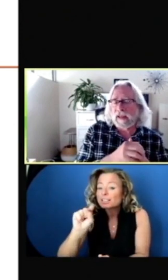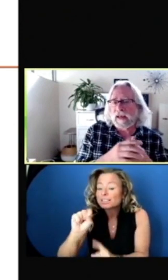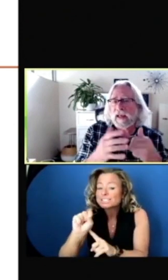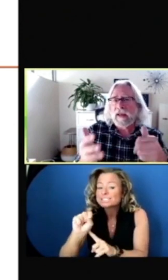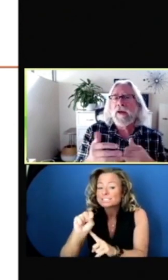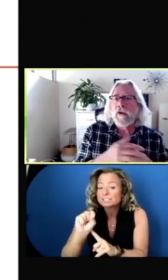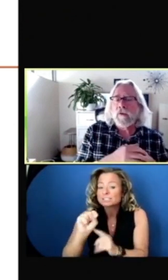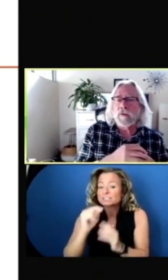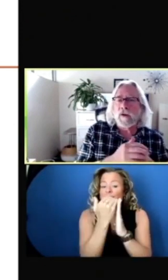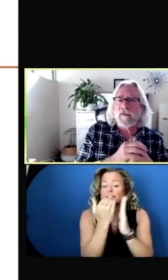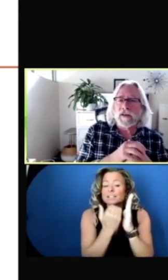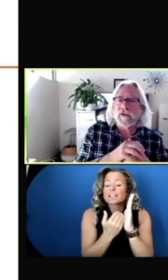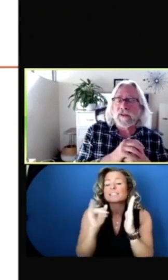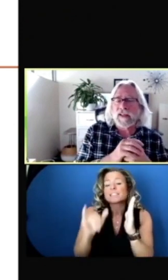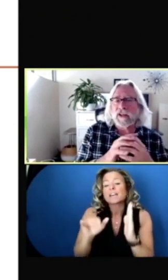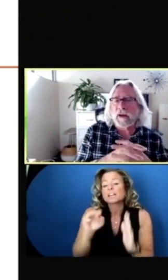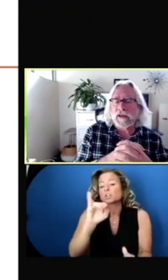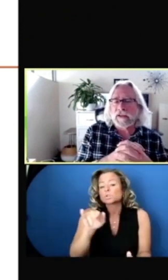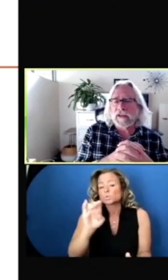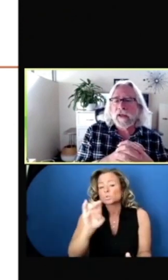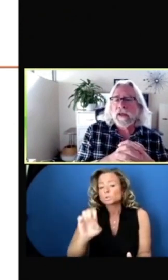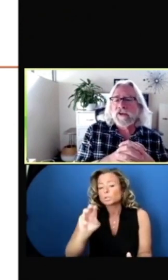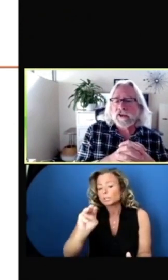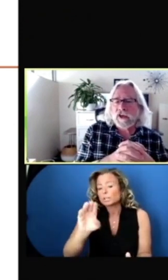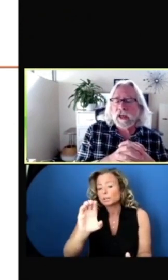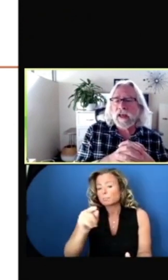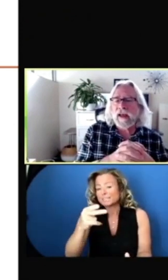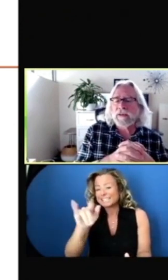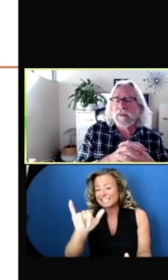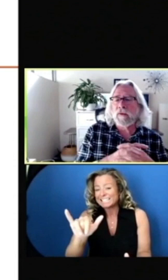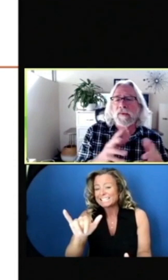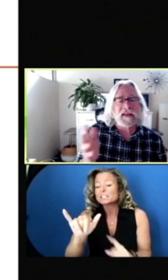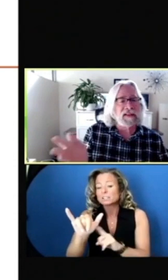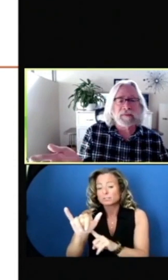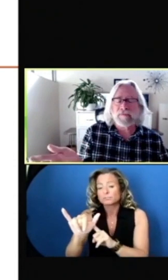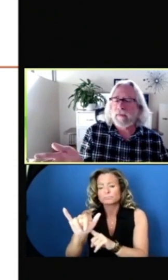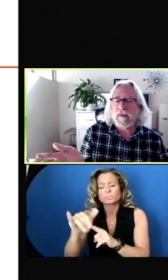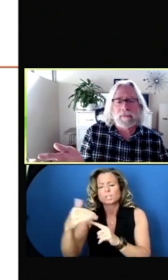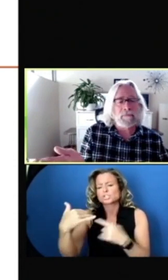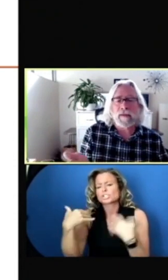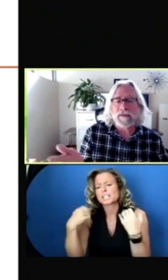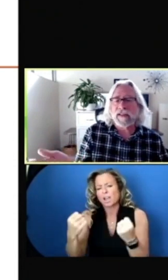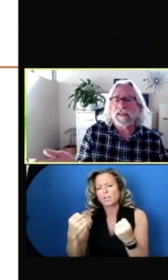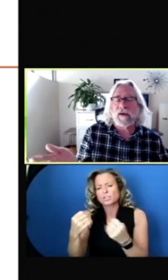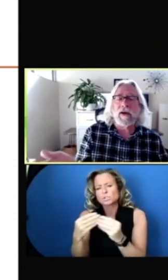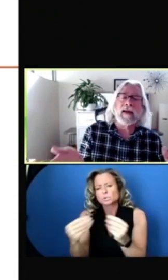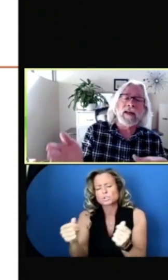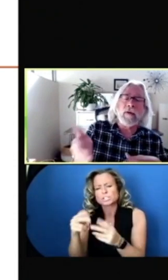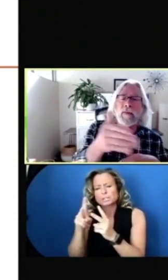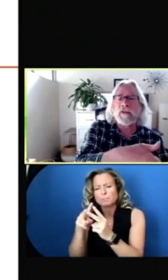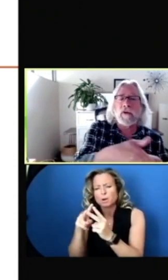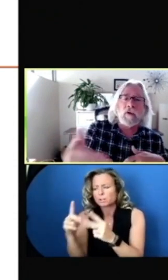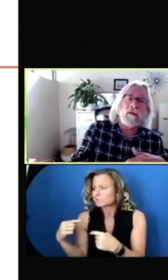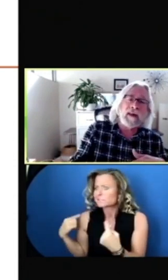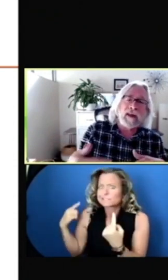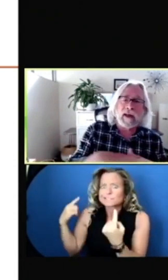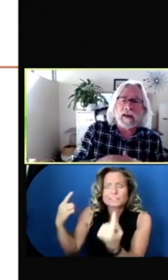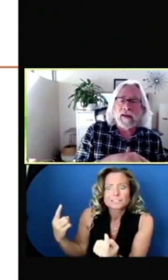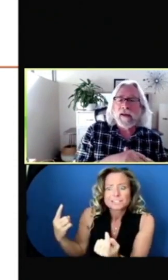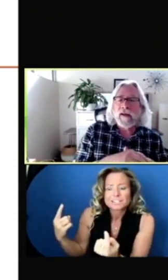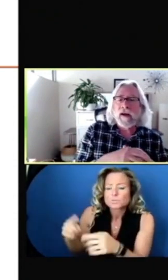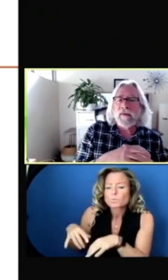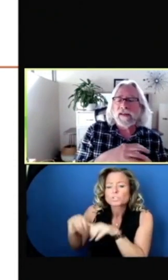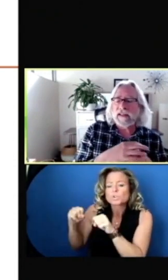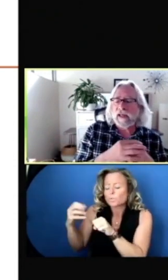Julie McKinney, who is one of our strategic partners. She has been with us since the very beginning when we took over